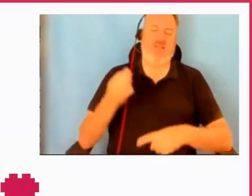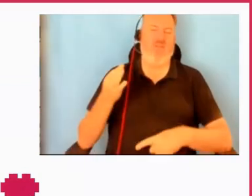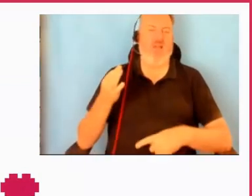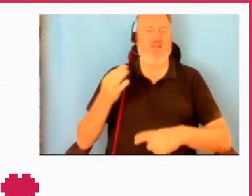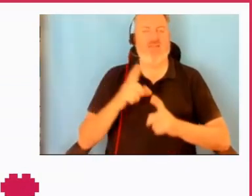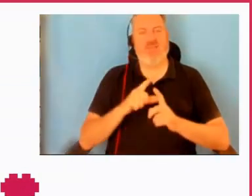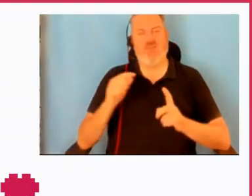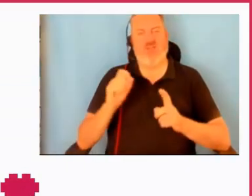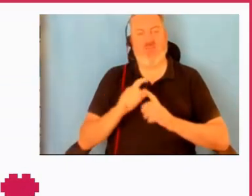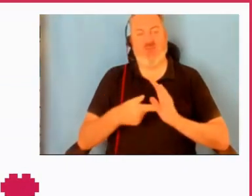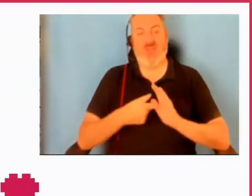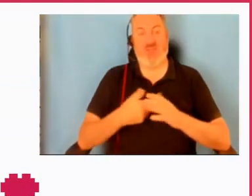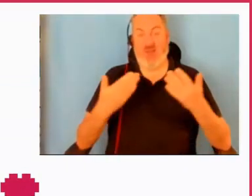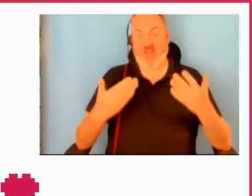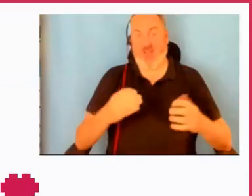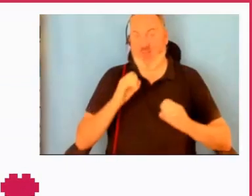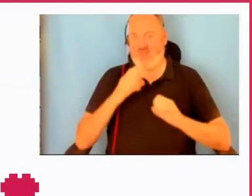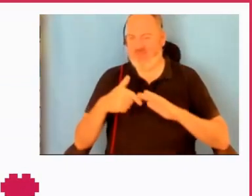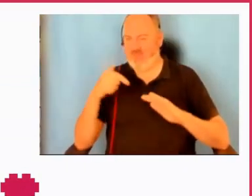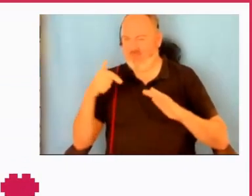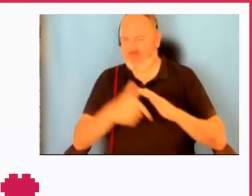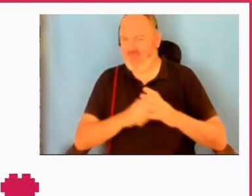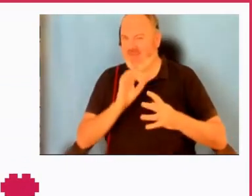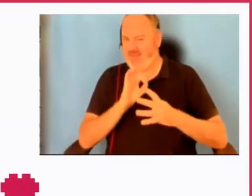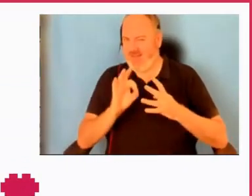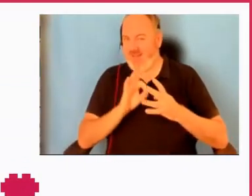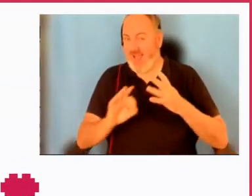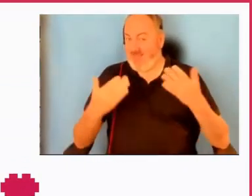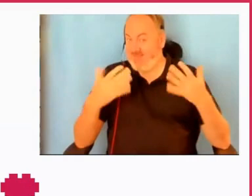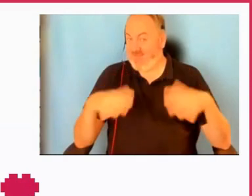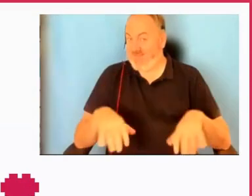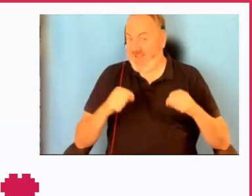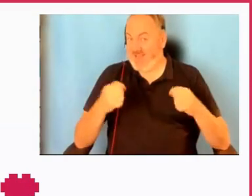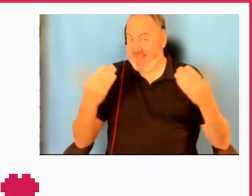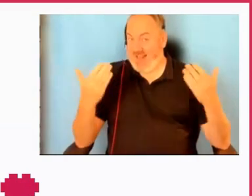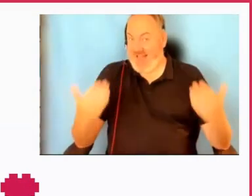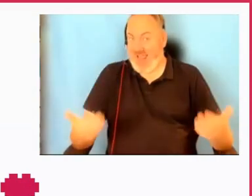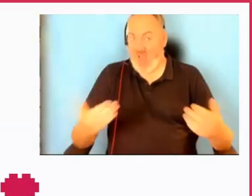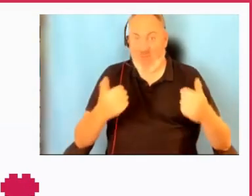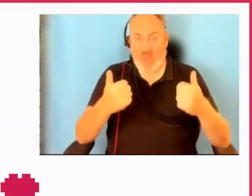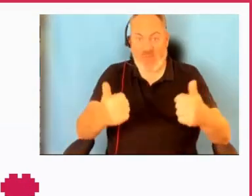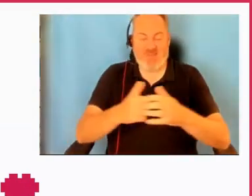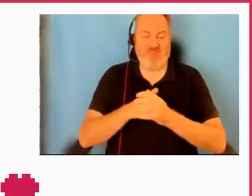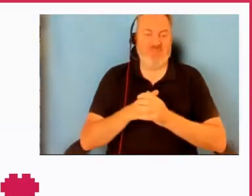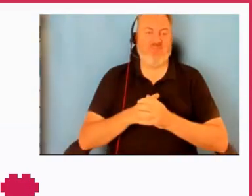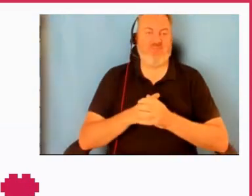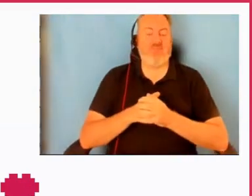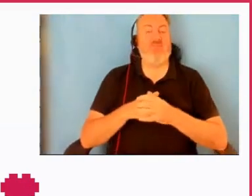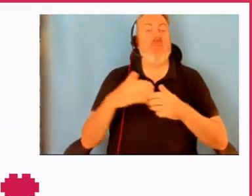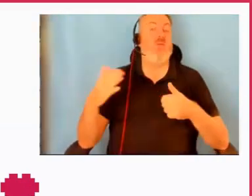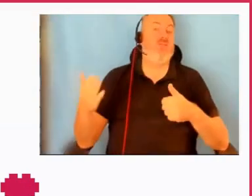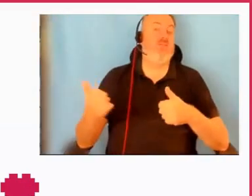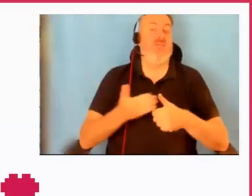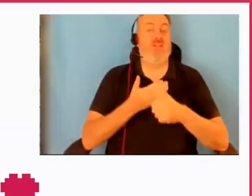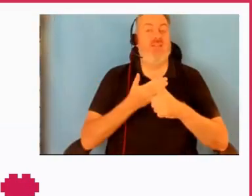Okay, now I'm getting into the meat of the Discover Digital workshop. So I'm going to start off by delving